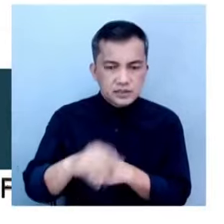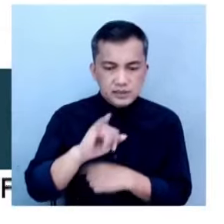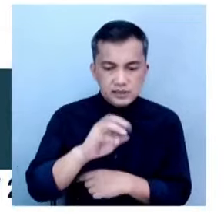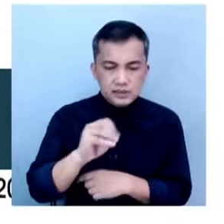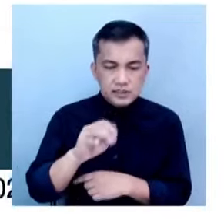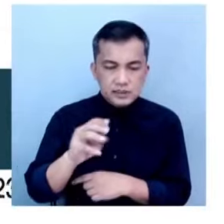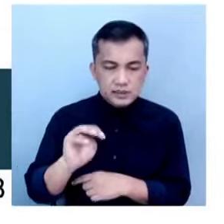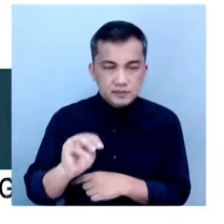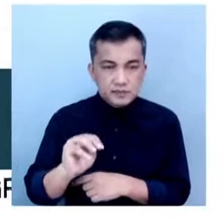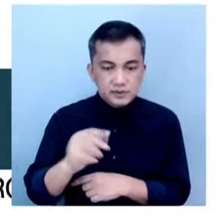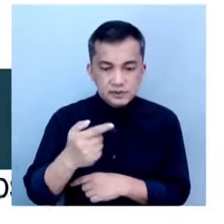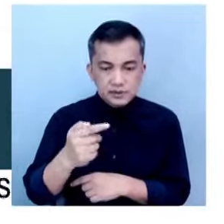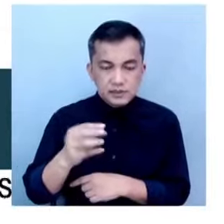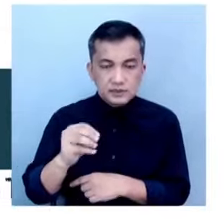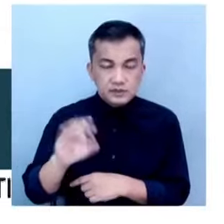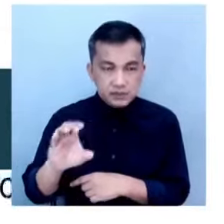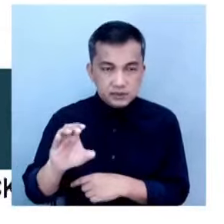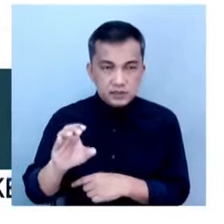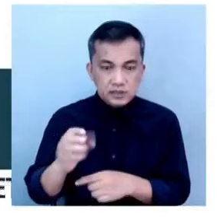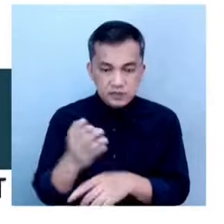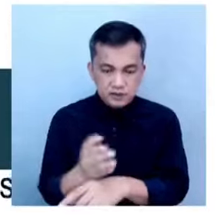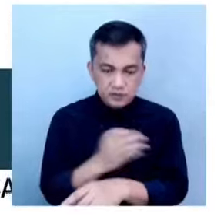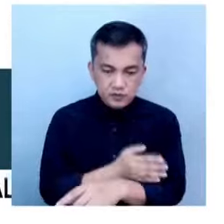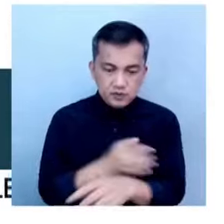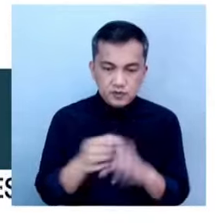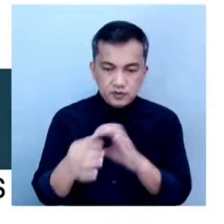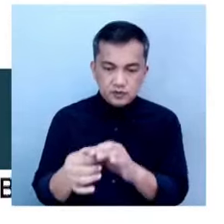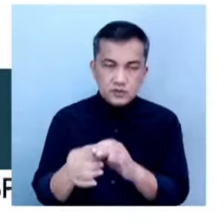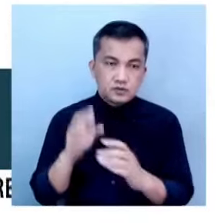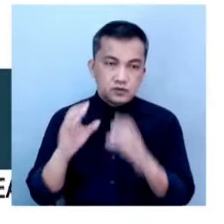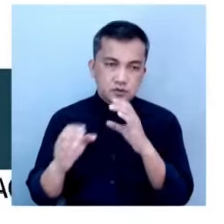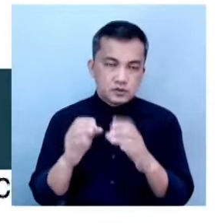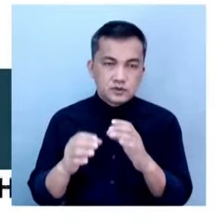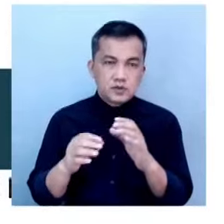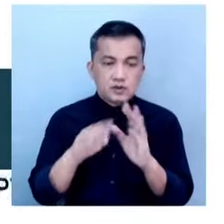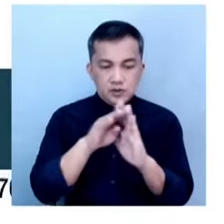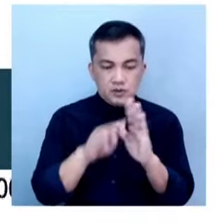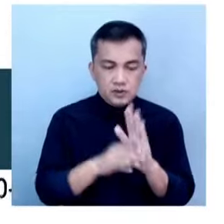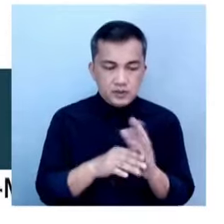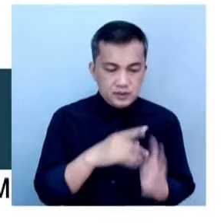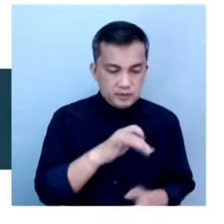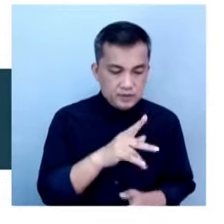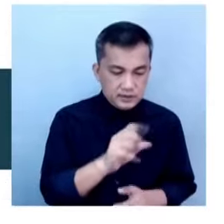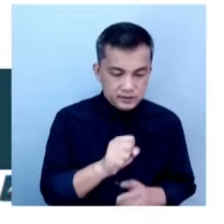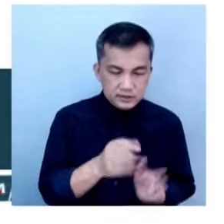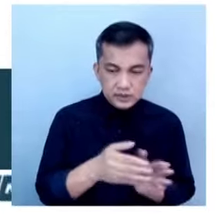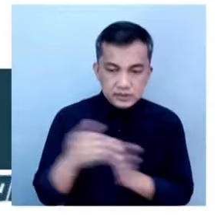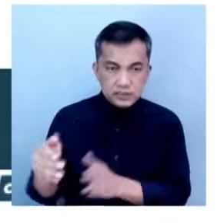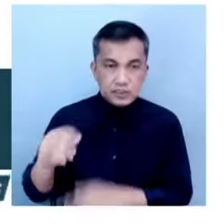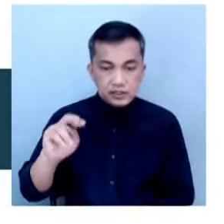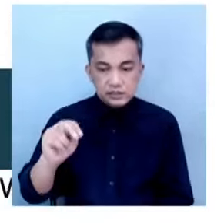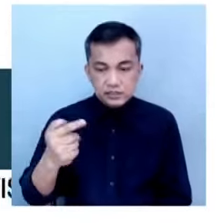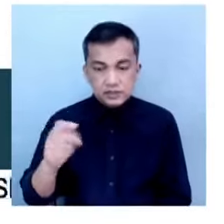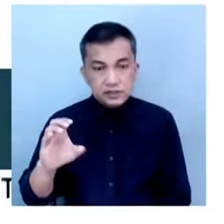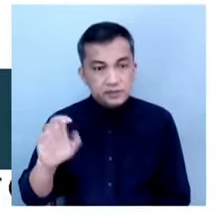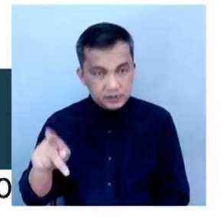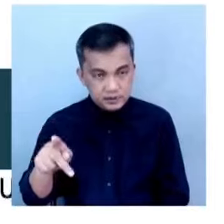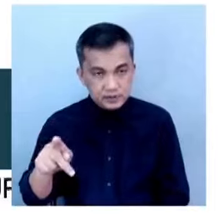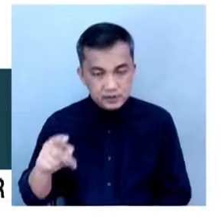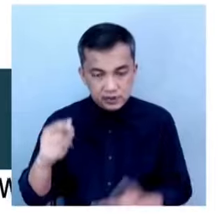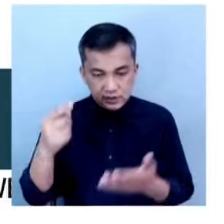is improve coordination and communication protocol between the plants and NGCP. And in the checklist